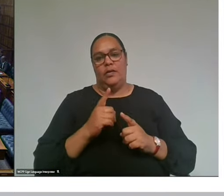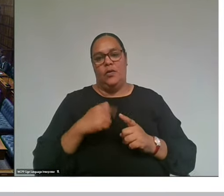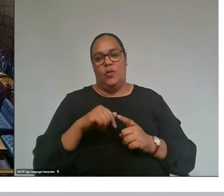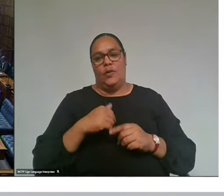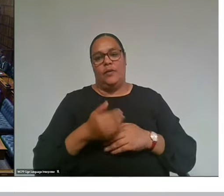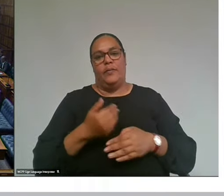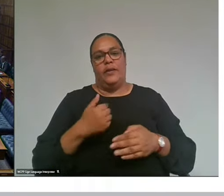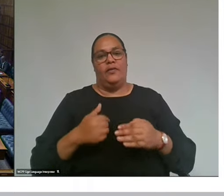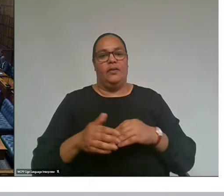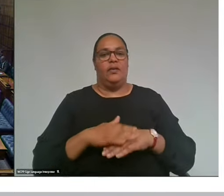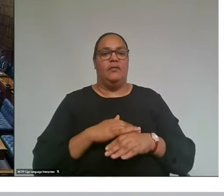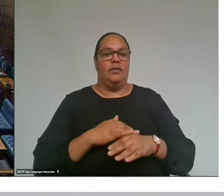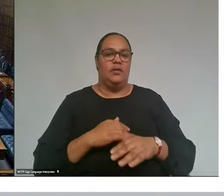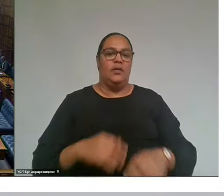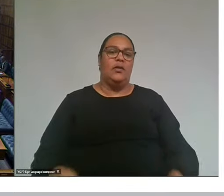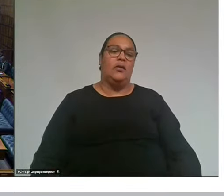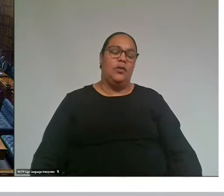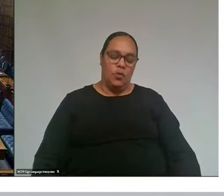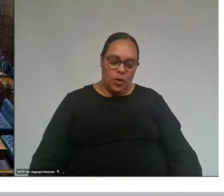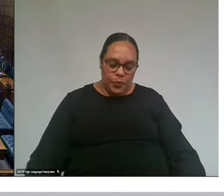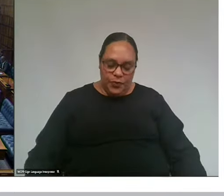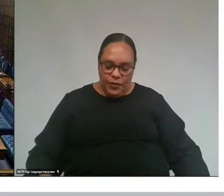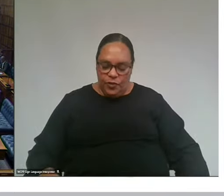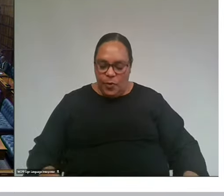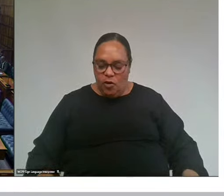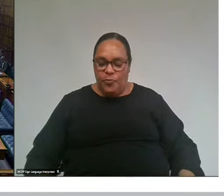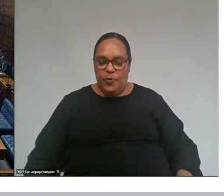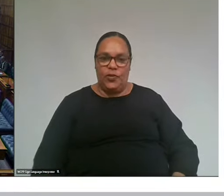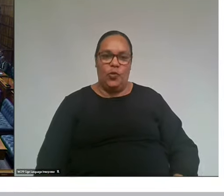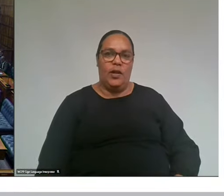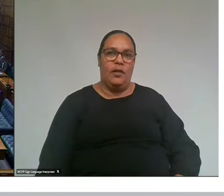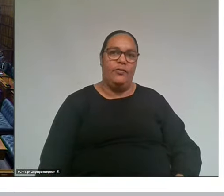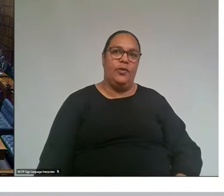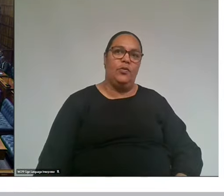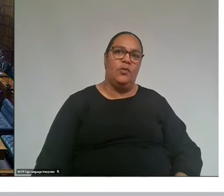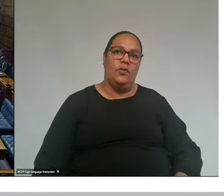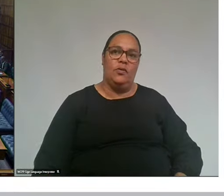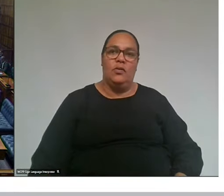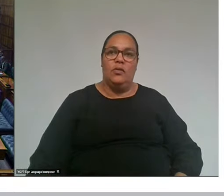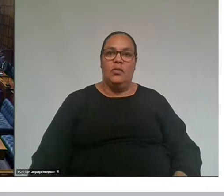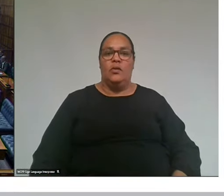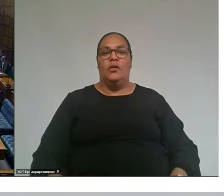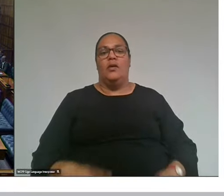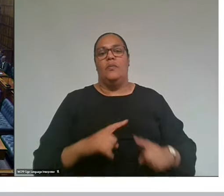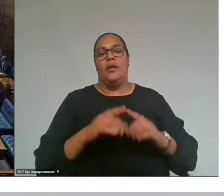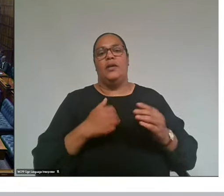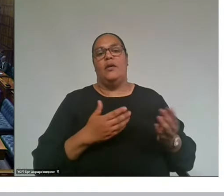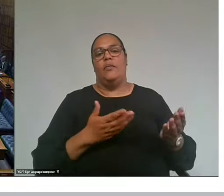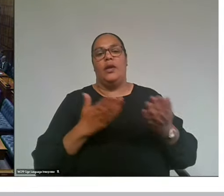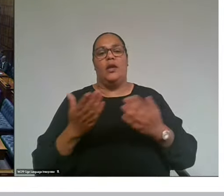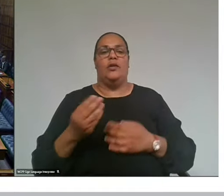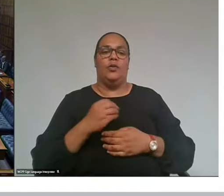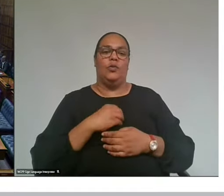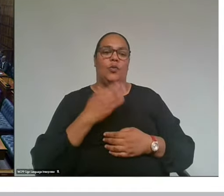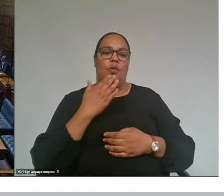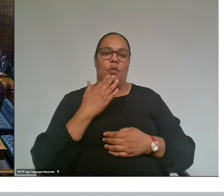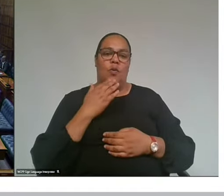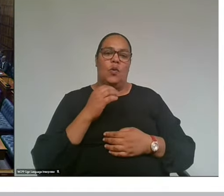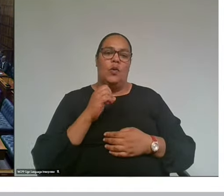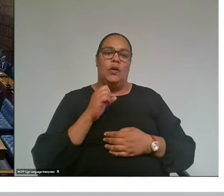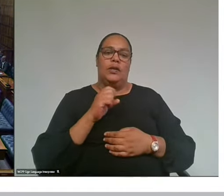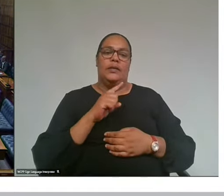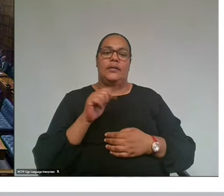previously covered uh there and then in terms of the resignations I'm going to hand over to um save